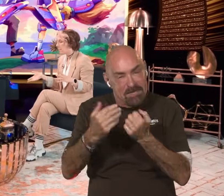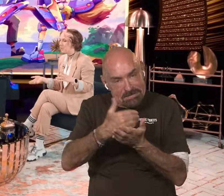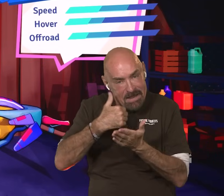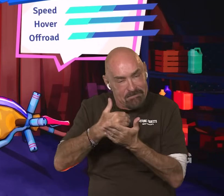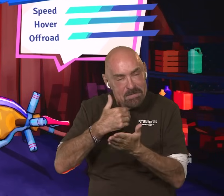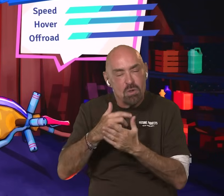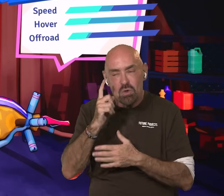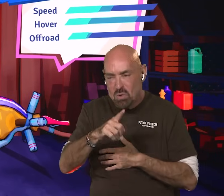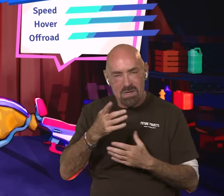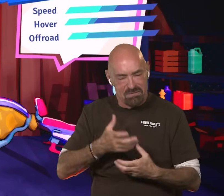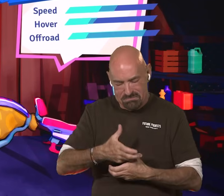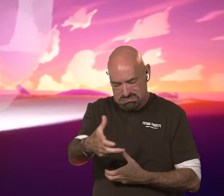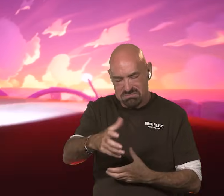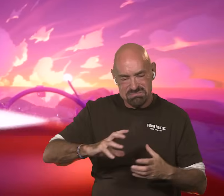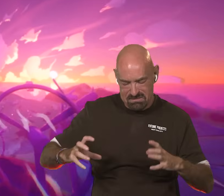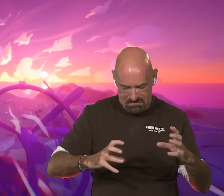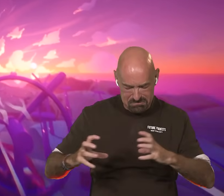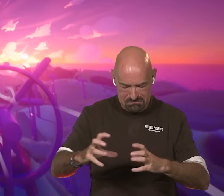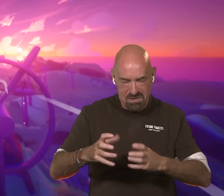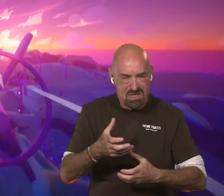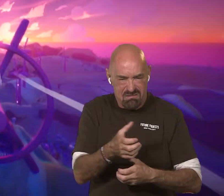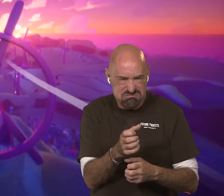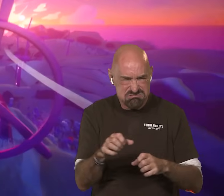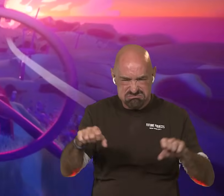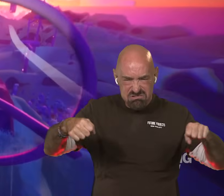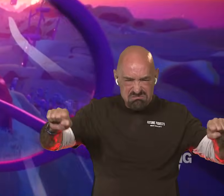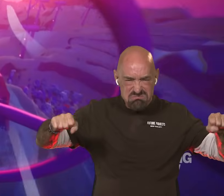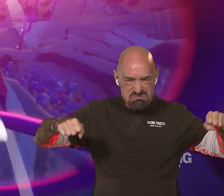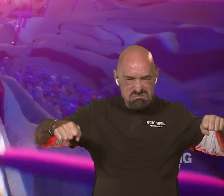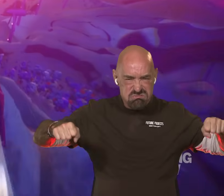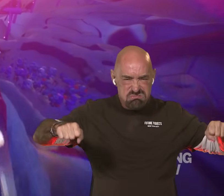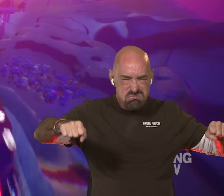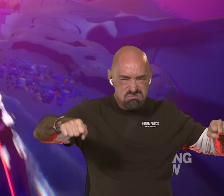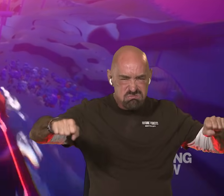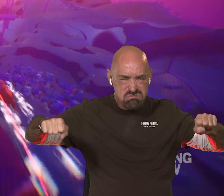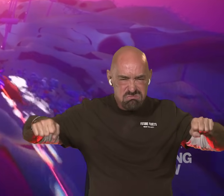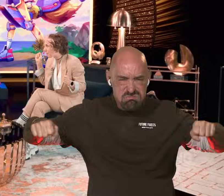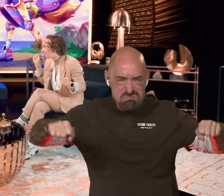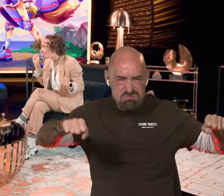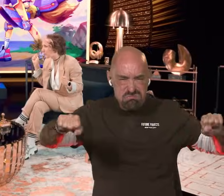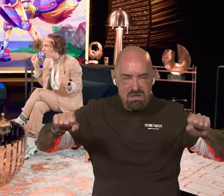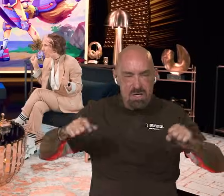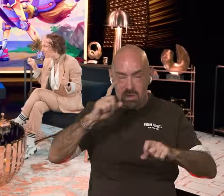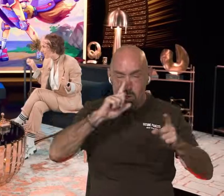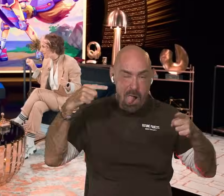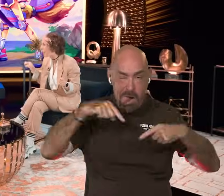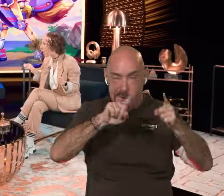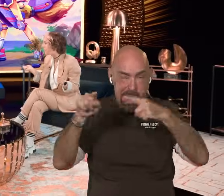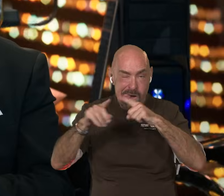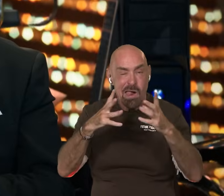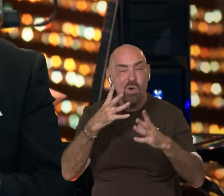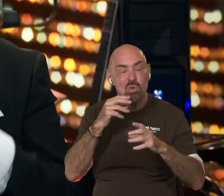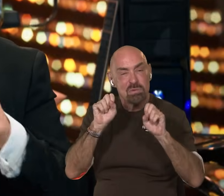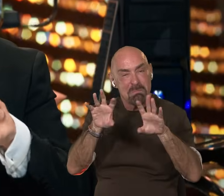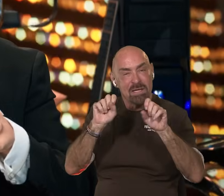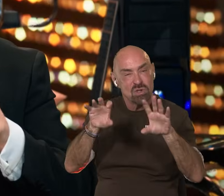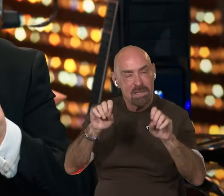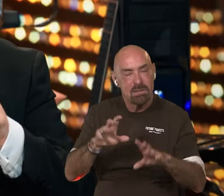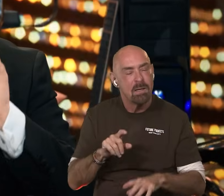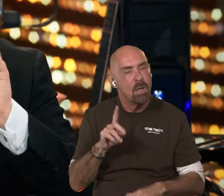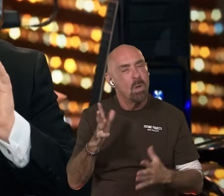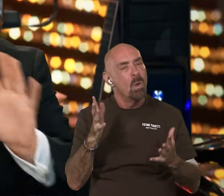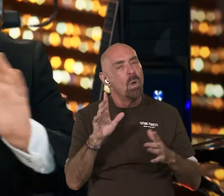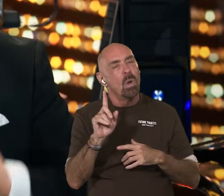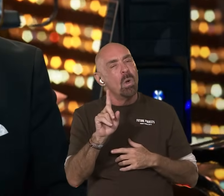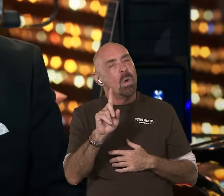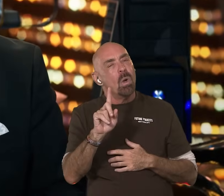things up, you can trick out your motorbroom to the point where you're almost flying and smash into your friends with all your sigil sticker powers. What about it